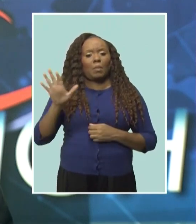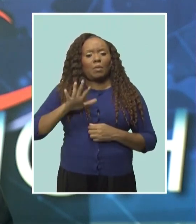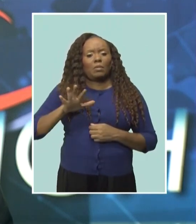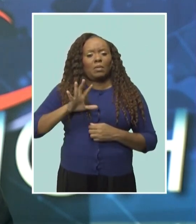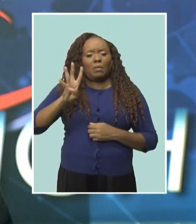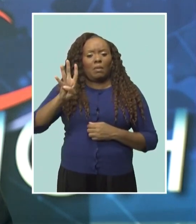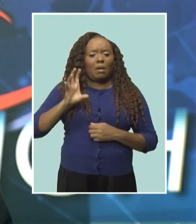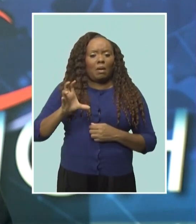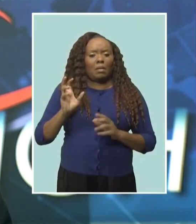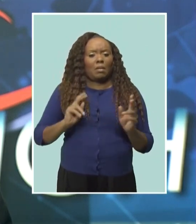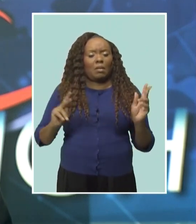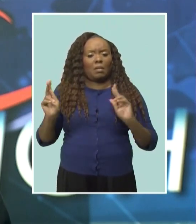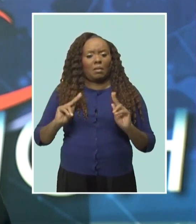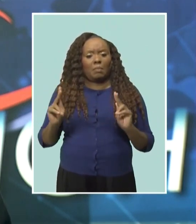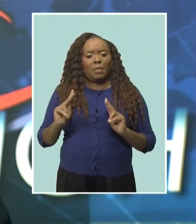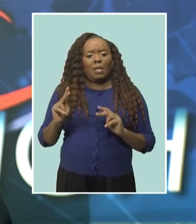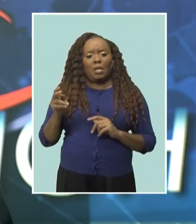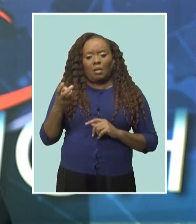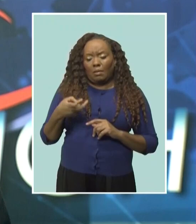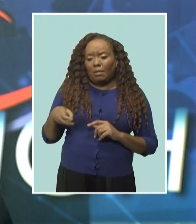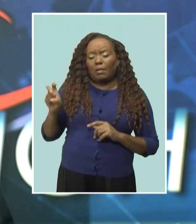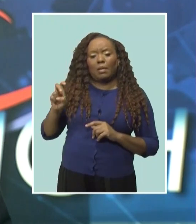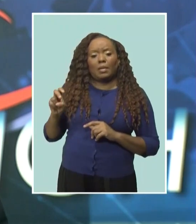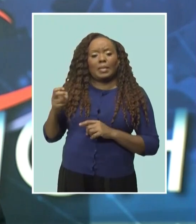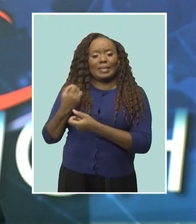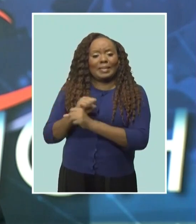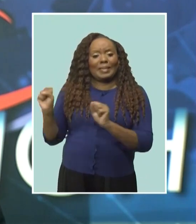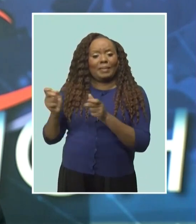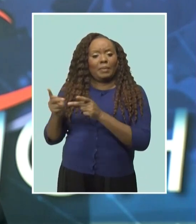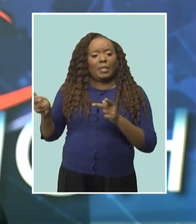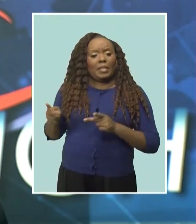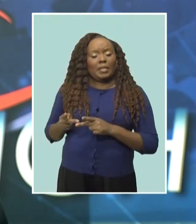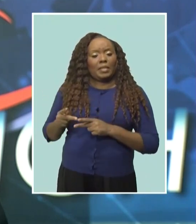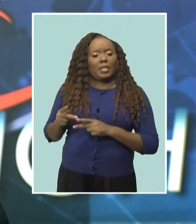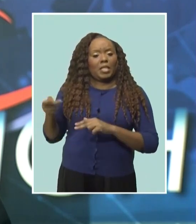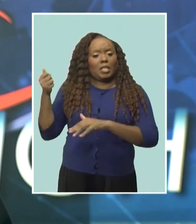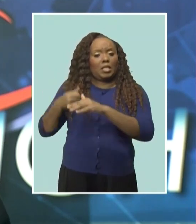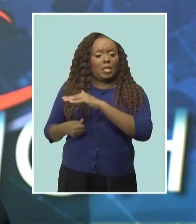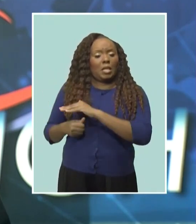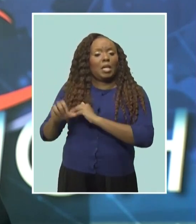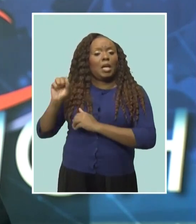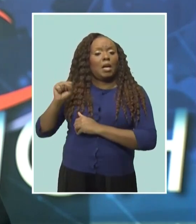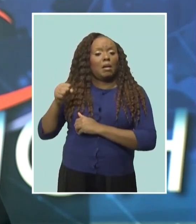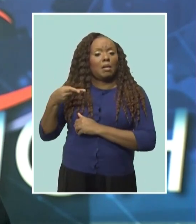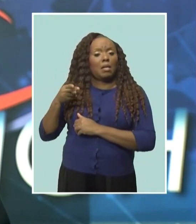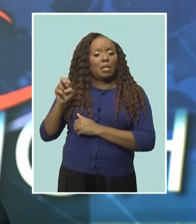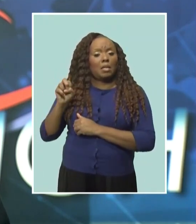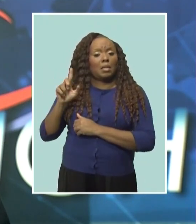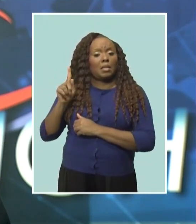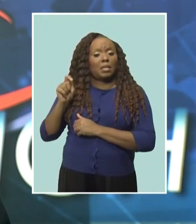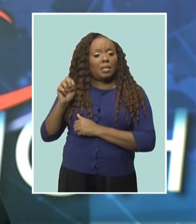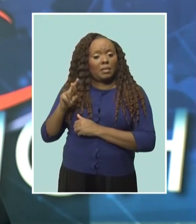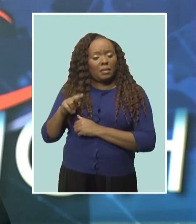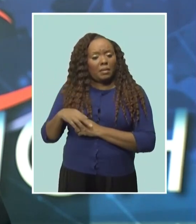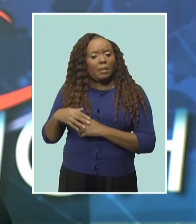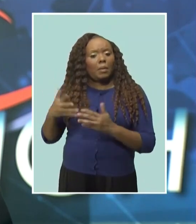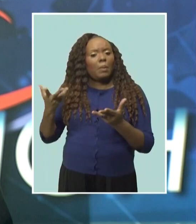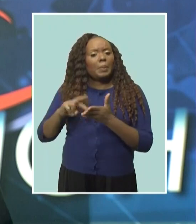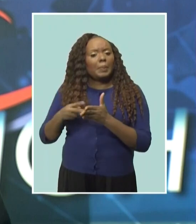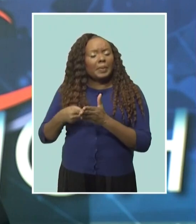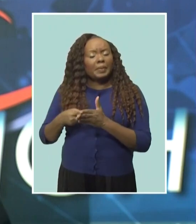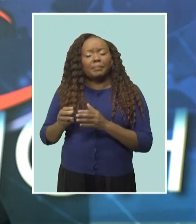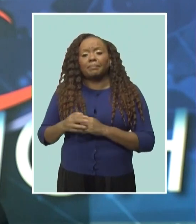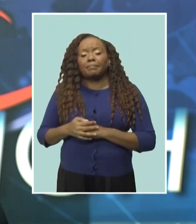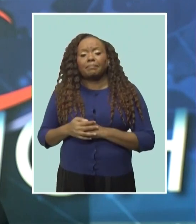of emergency shelters during the passage of Beryl, Mr. Ali notes Barbadians appear to be taking hurricane preparedness more seriously.